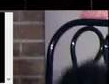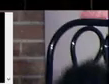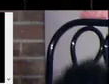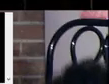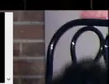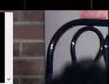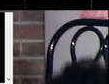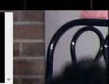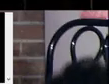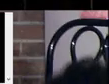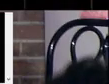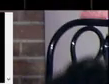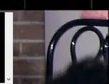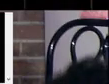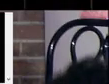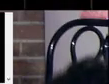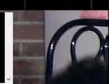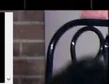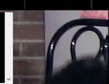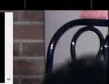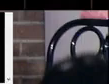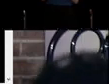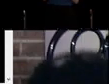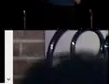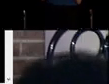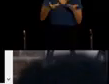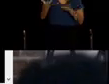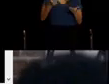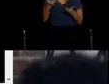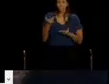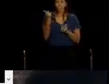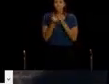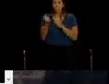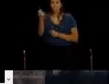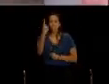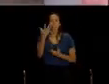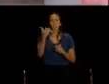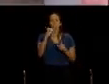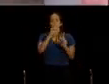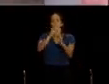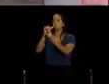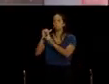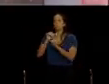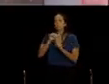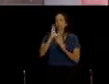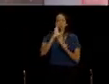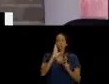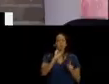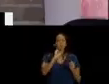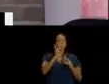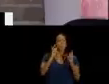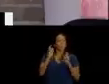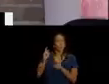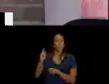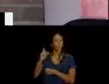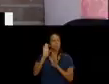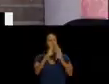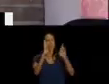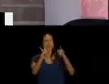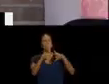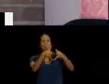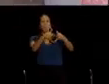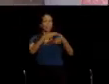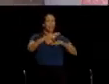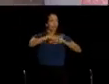thank you. Before I introduce everyone, I just want to remind you that we'll be giving away door prizes at the end, and a laptop